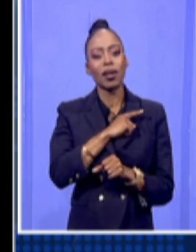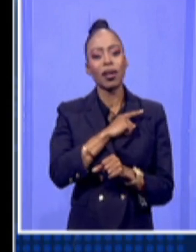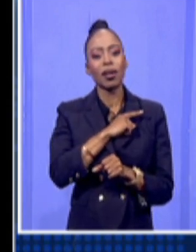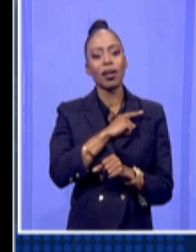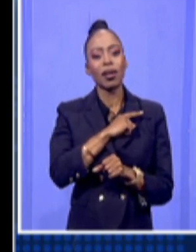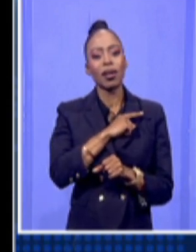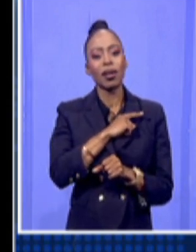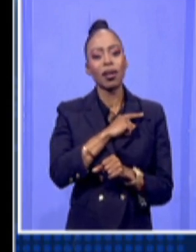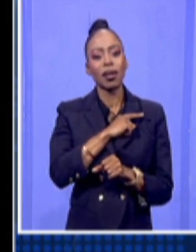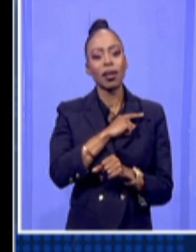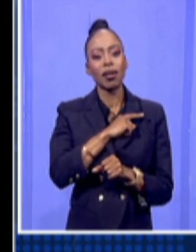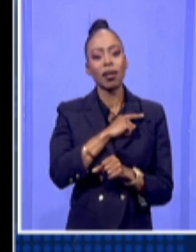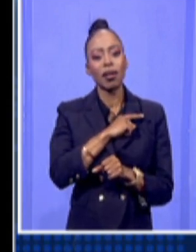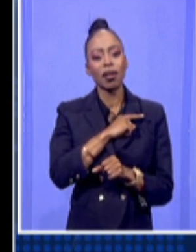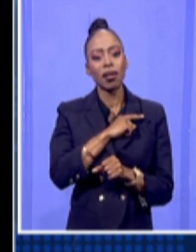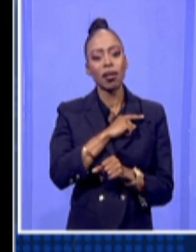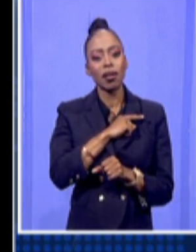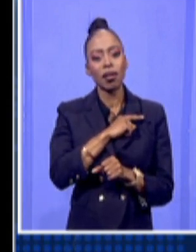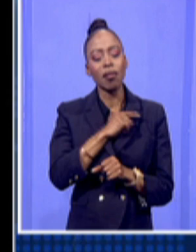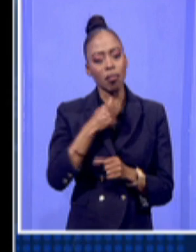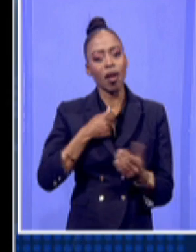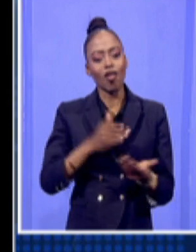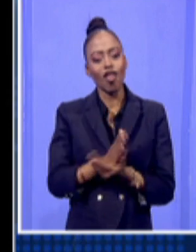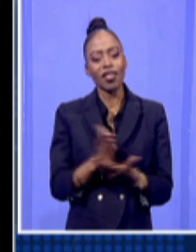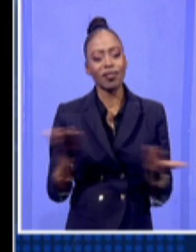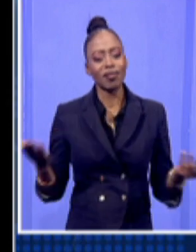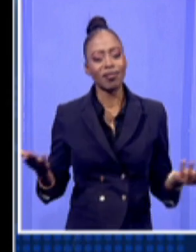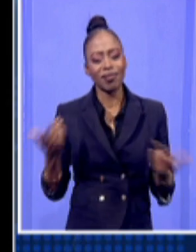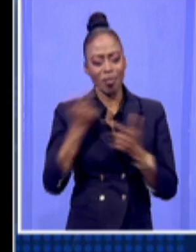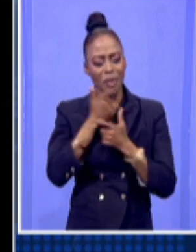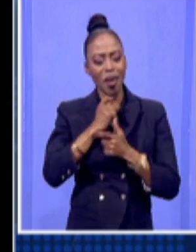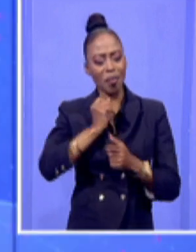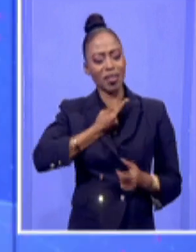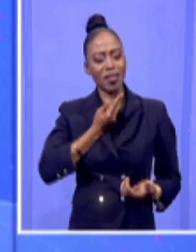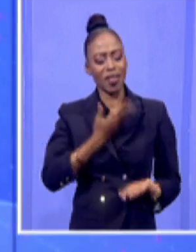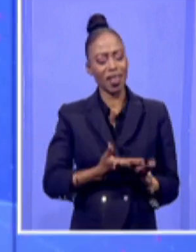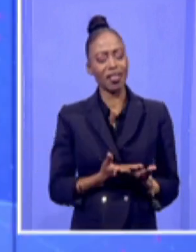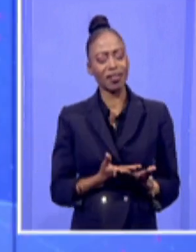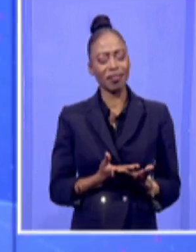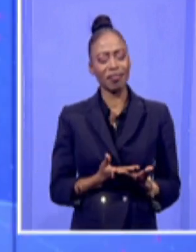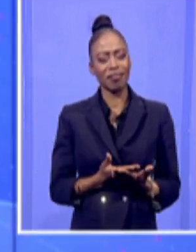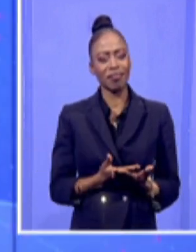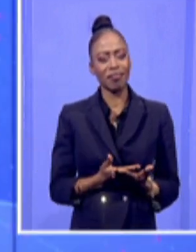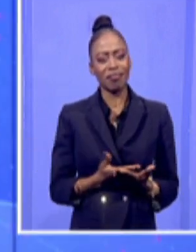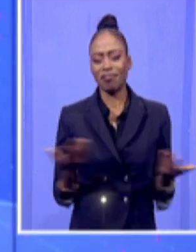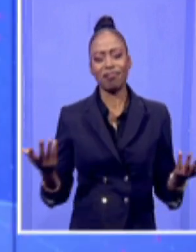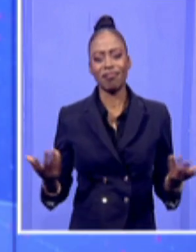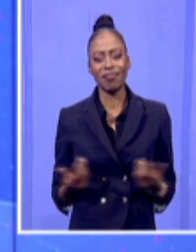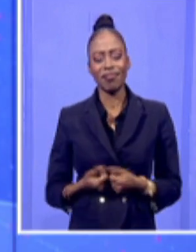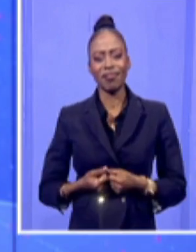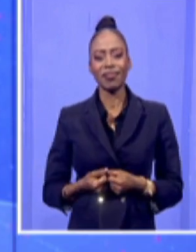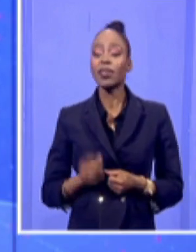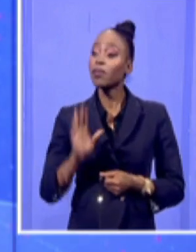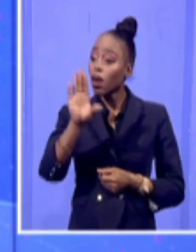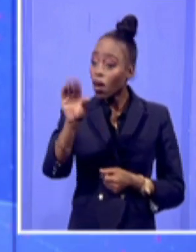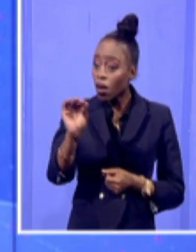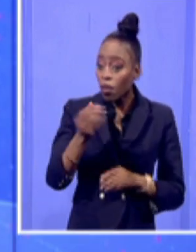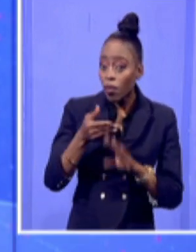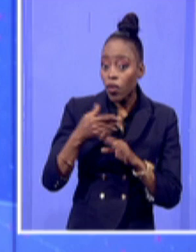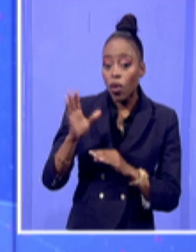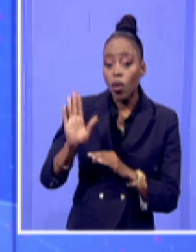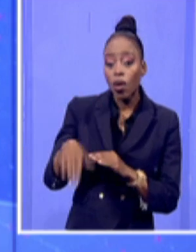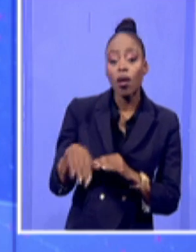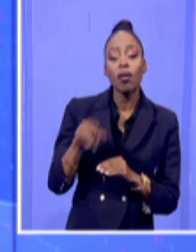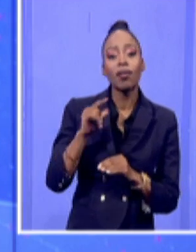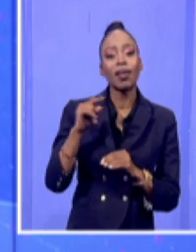it's my prerogative to laugh at myself. Yeah, let me ask you this. Let me ask you this before I let you go. And I think this is